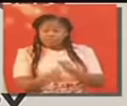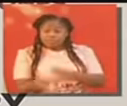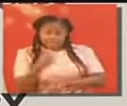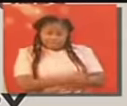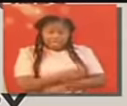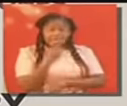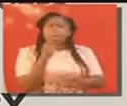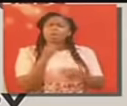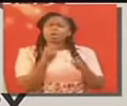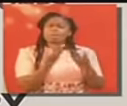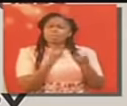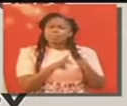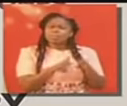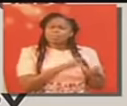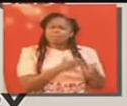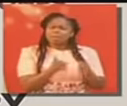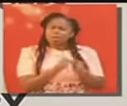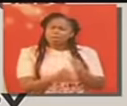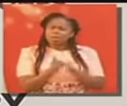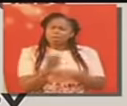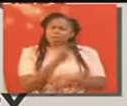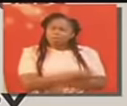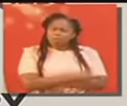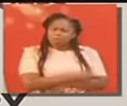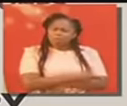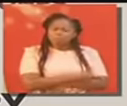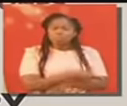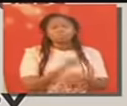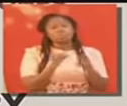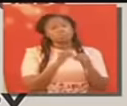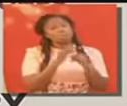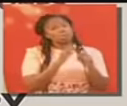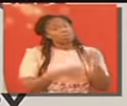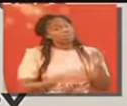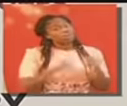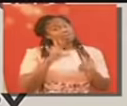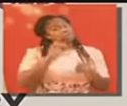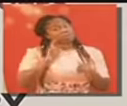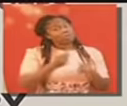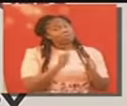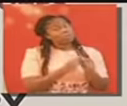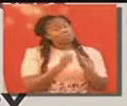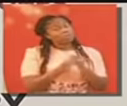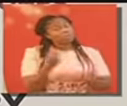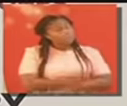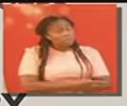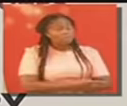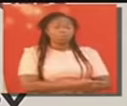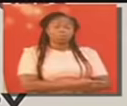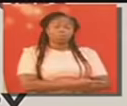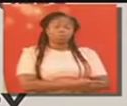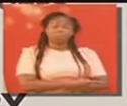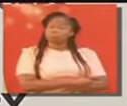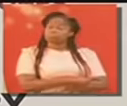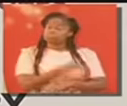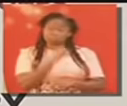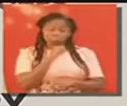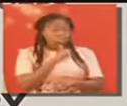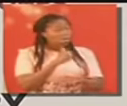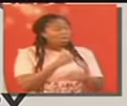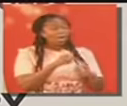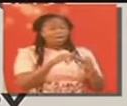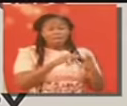giving, still hovers above 5,000 a day with no signs of decreasing.